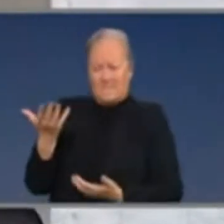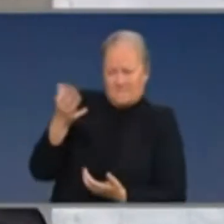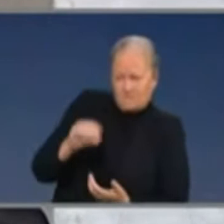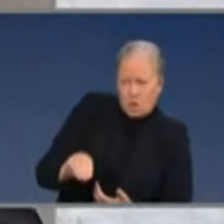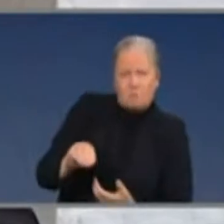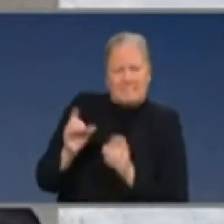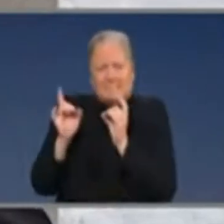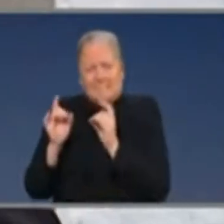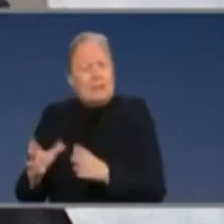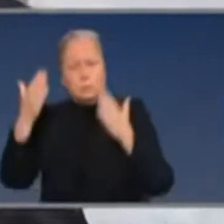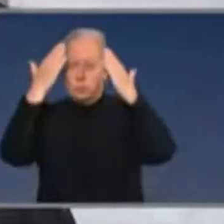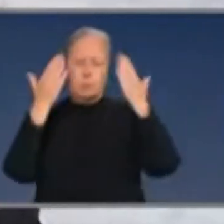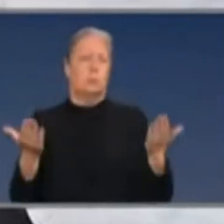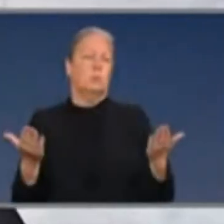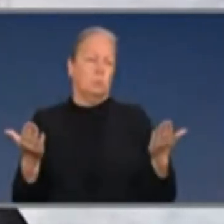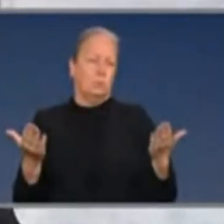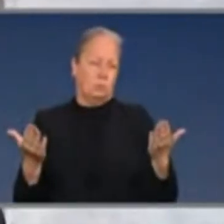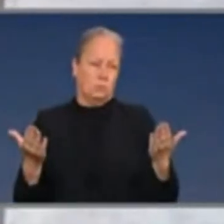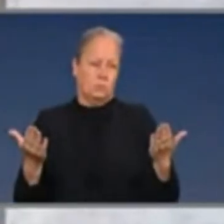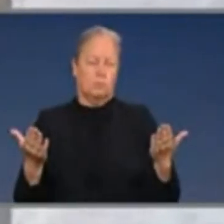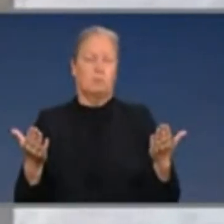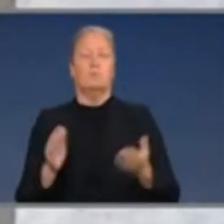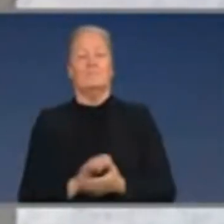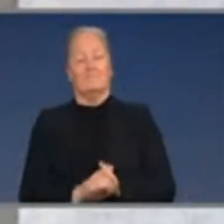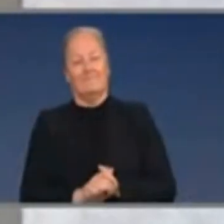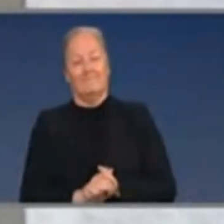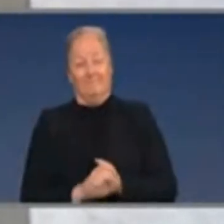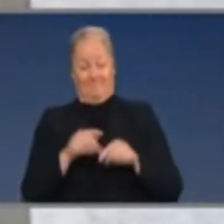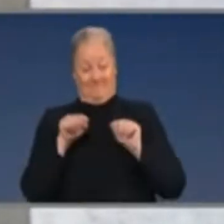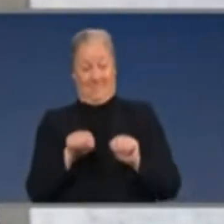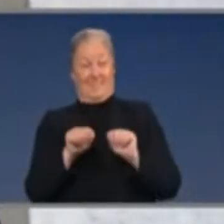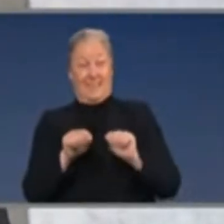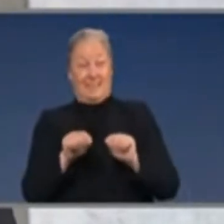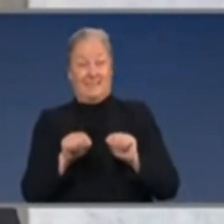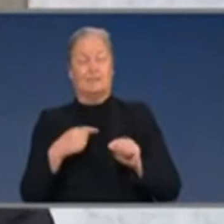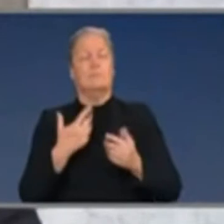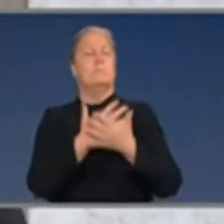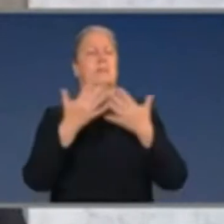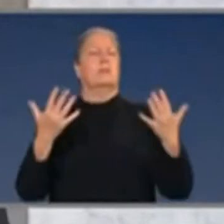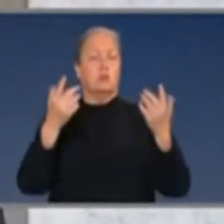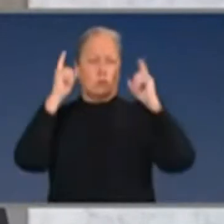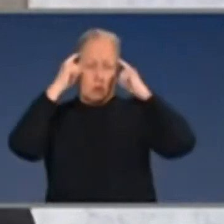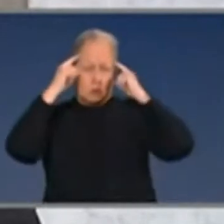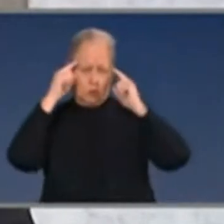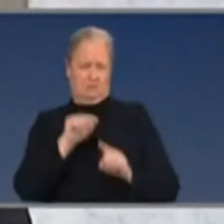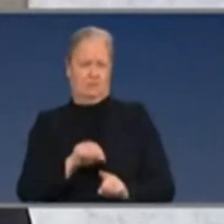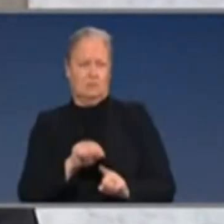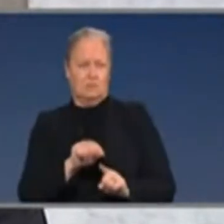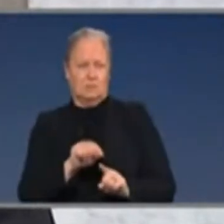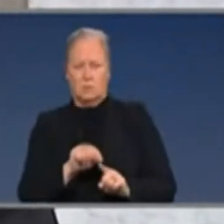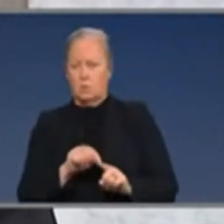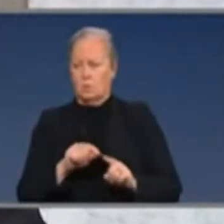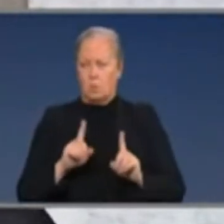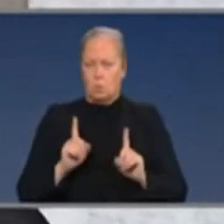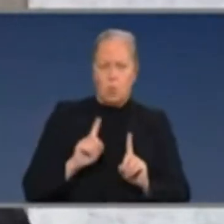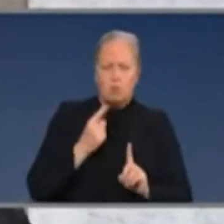source. There were cases with no known source, I should say. So that is actually at the heart of the concern about where this goes